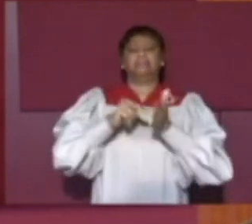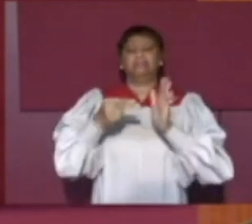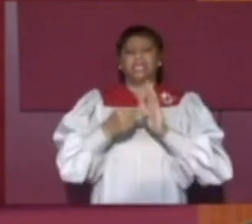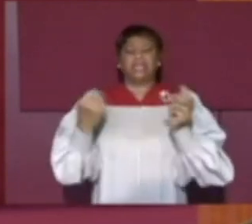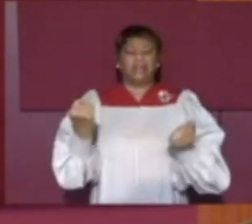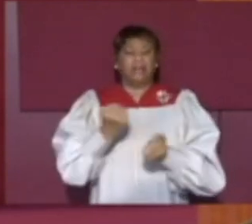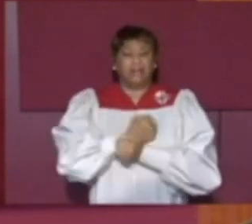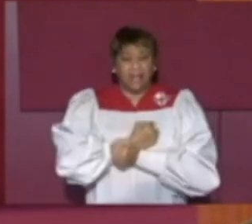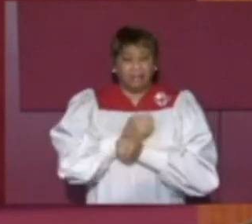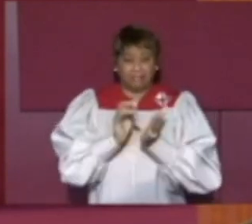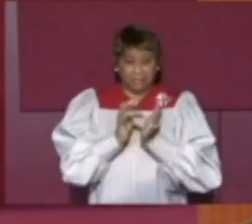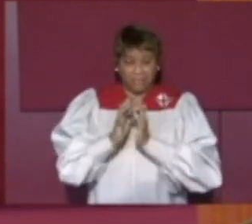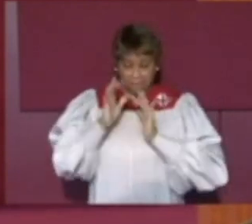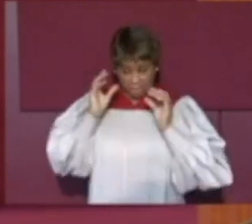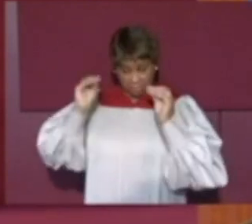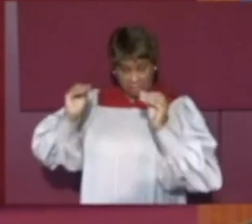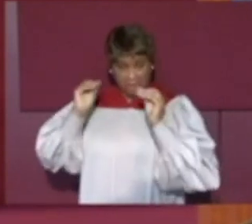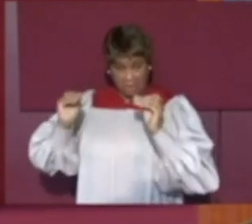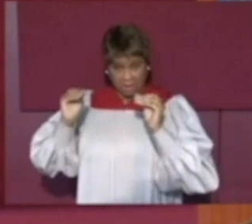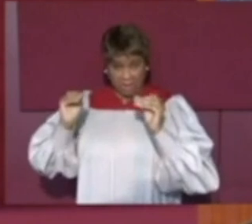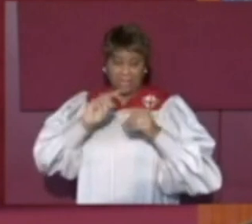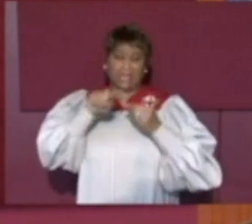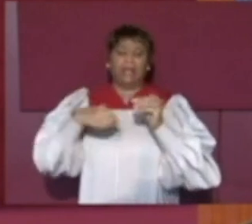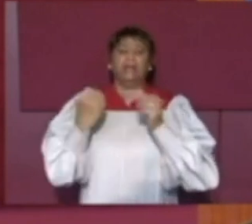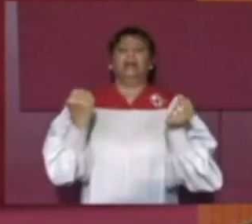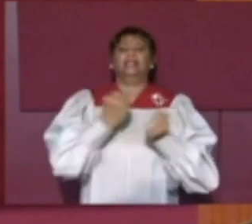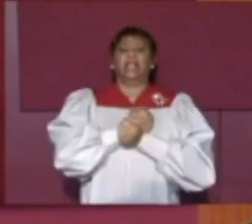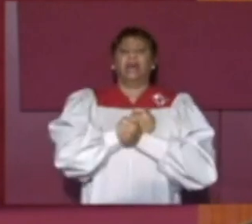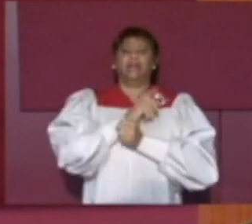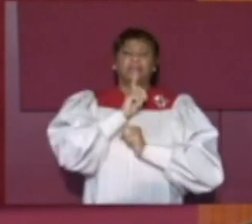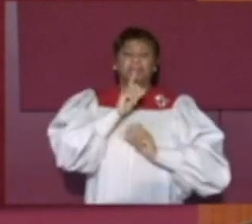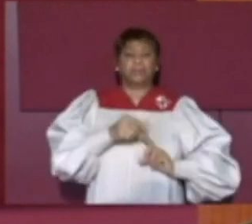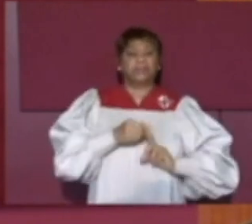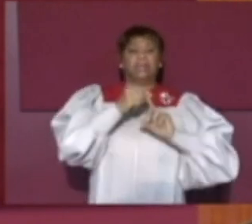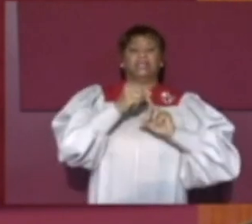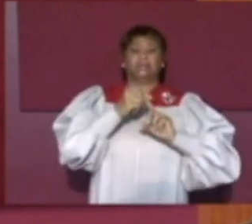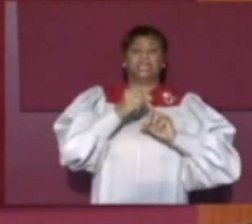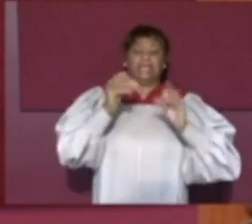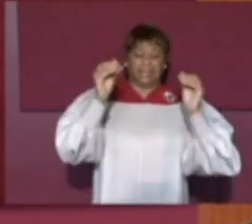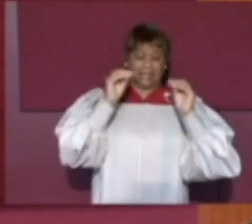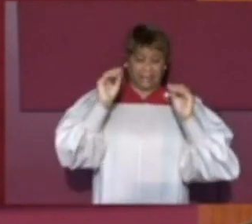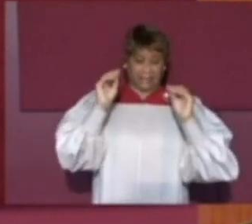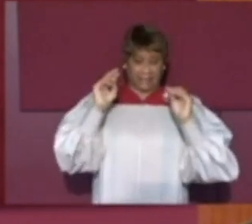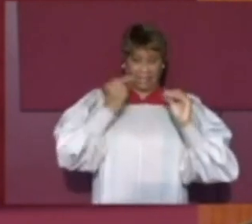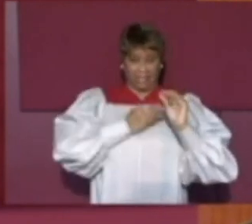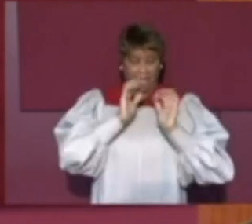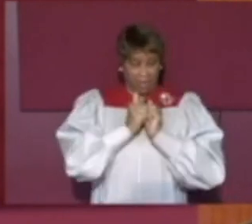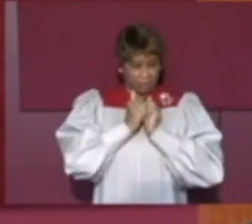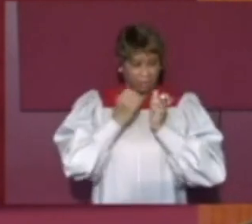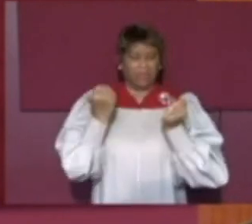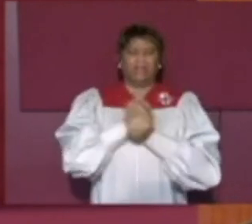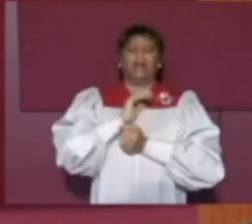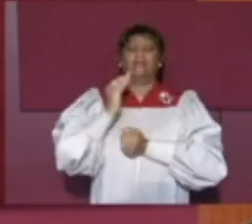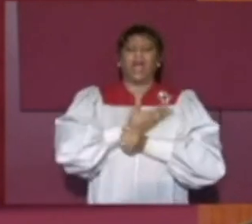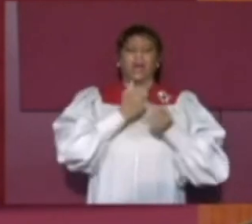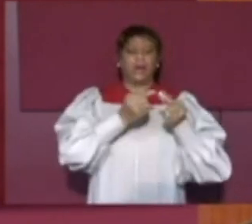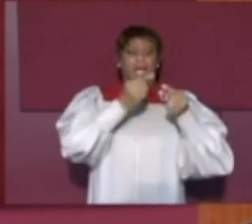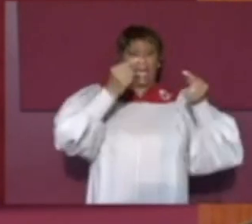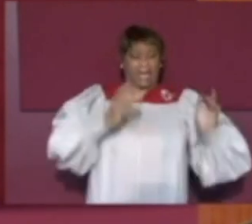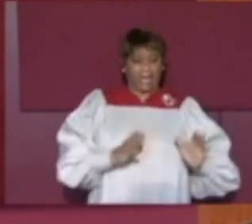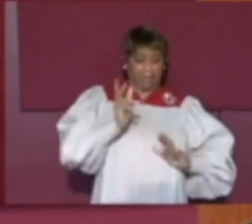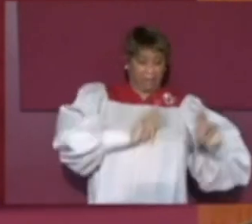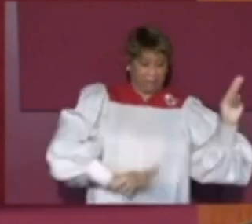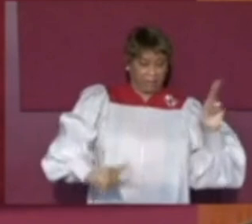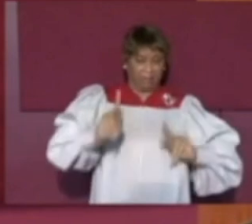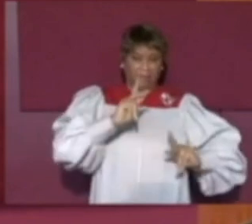because Jesus here is teaching on love, and in particular, he's teaching us how to love our enemies, how to love those who